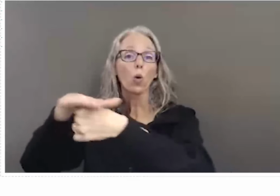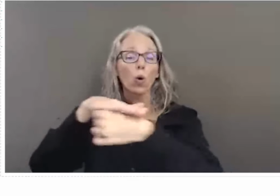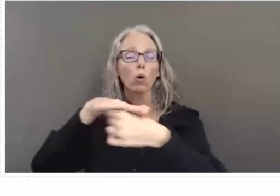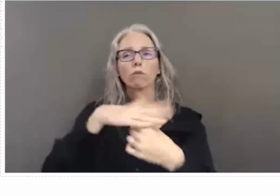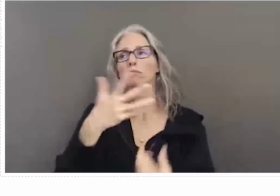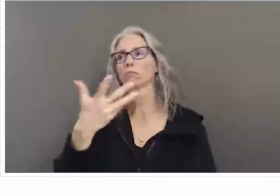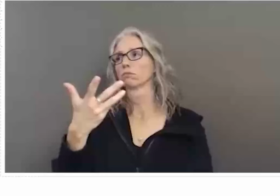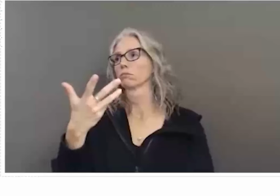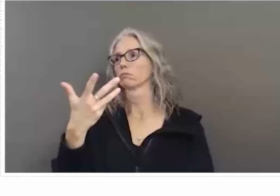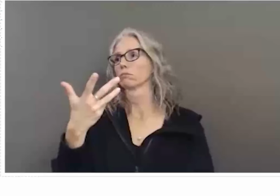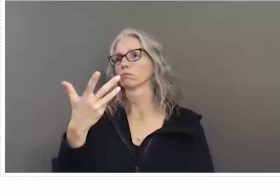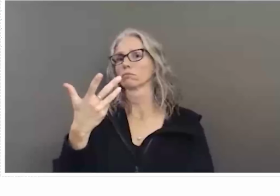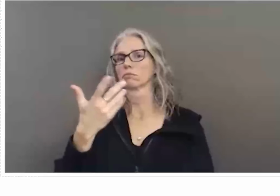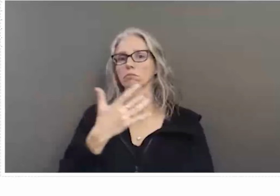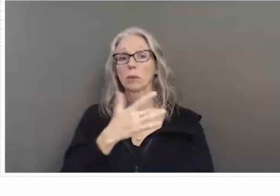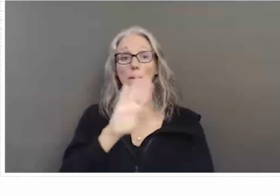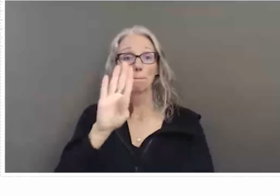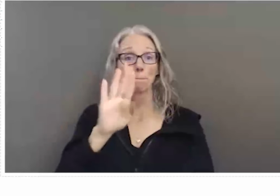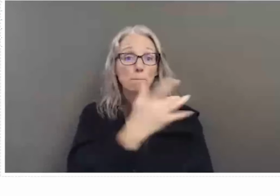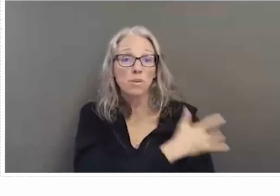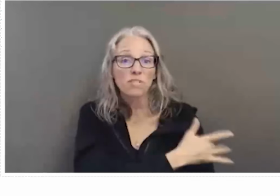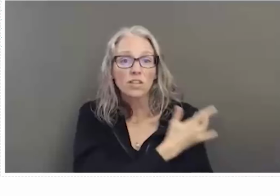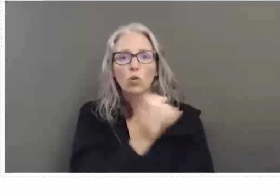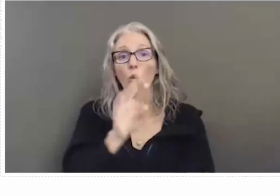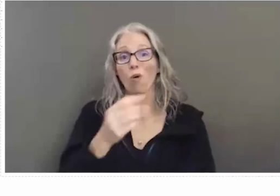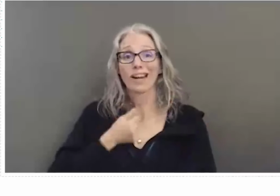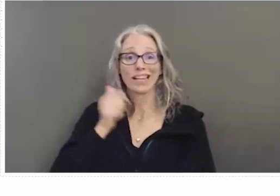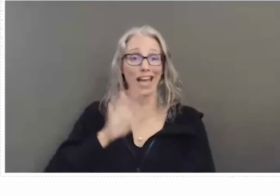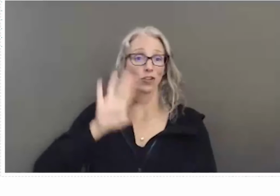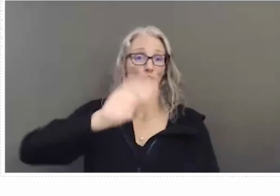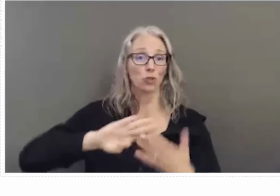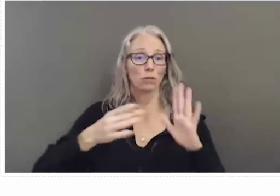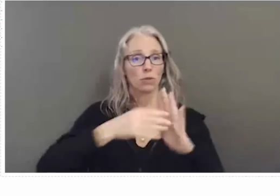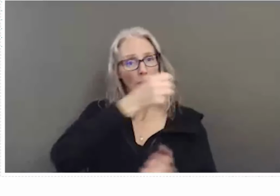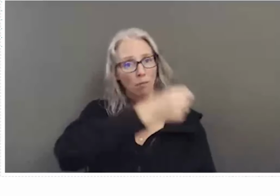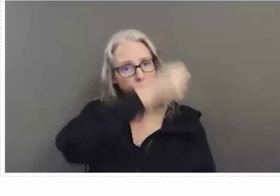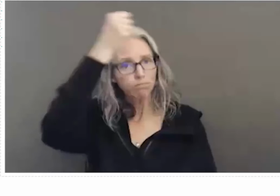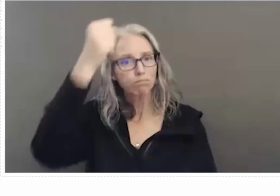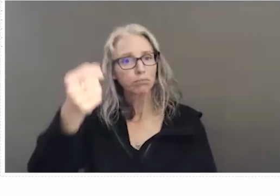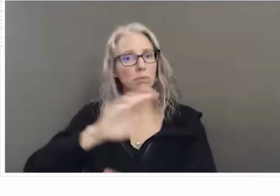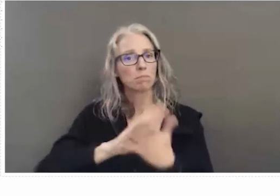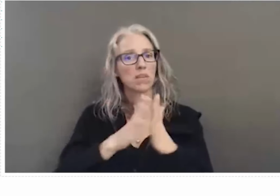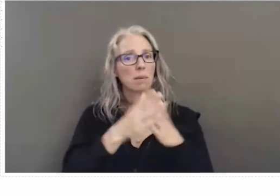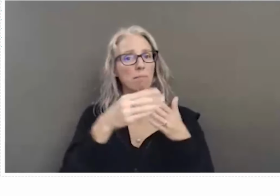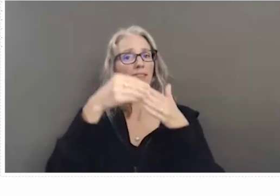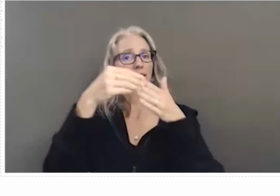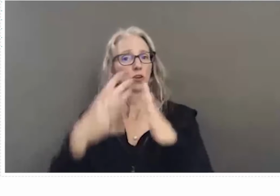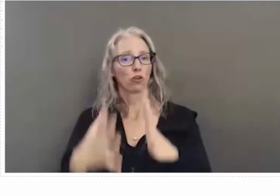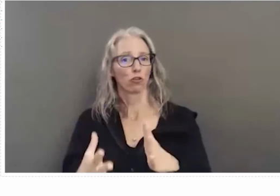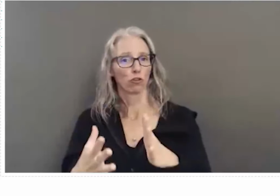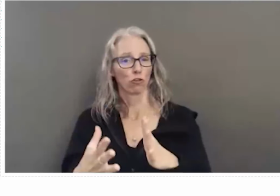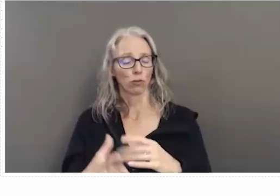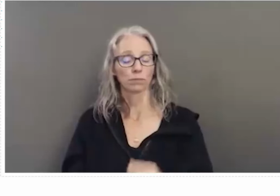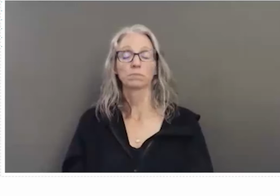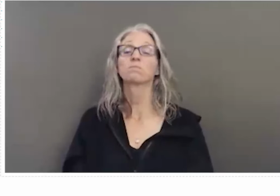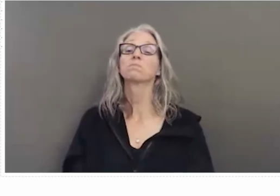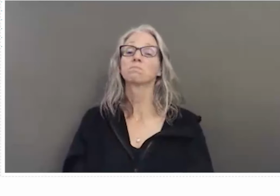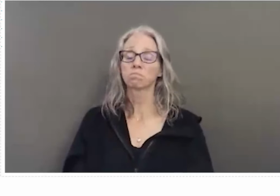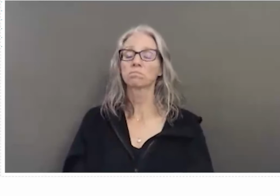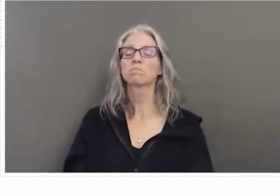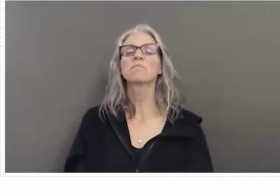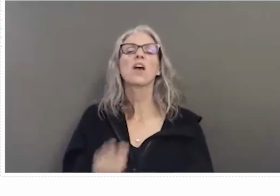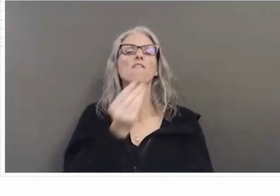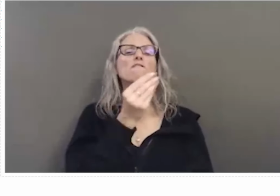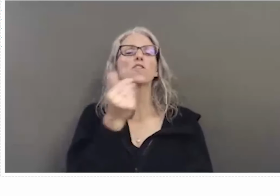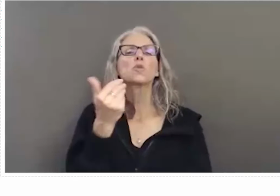community, wherever. And essentially, I've said a few times to emerging artists that we work with